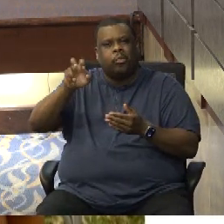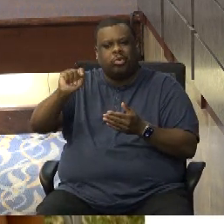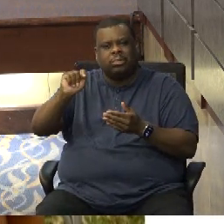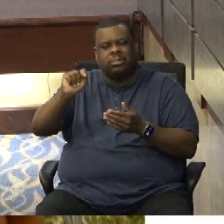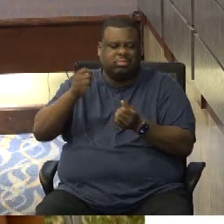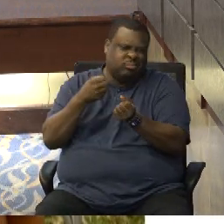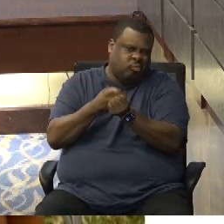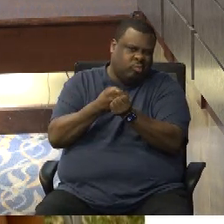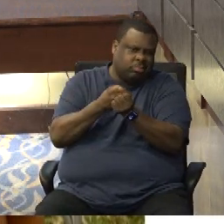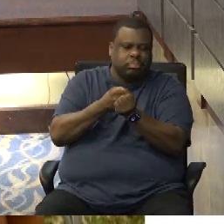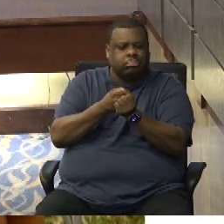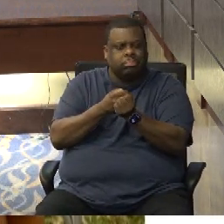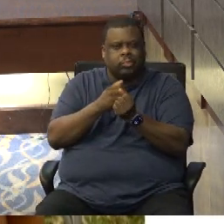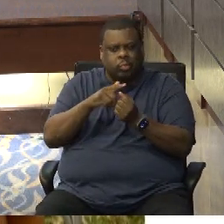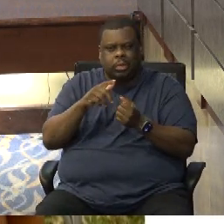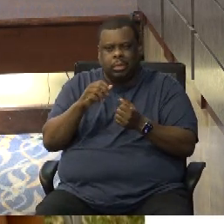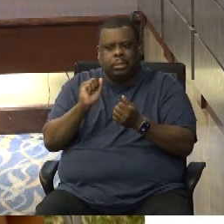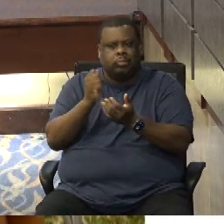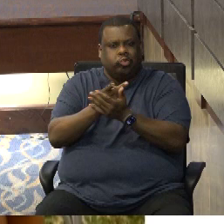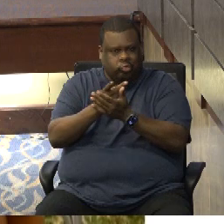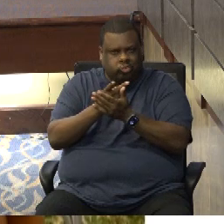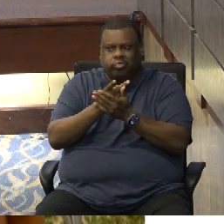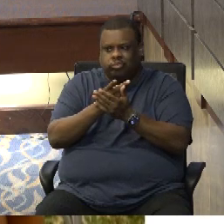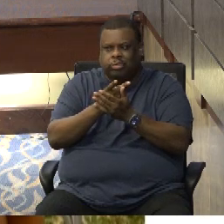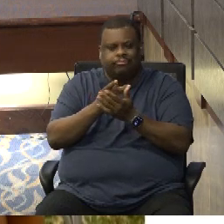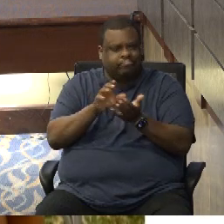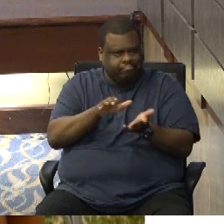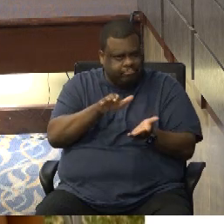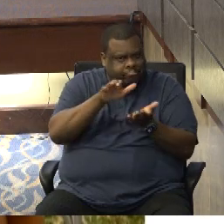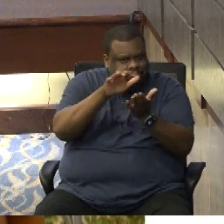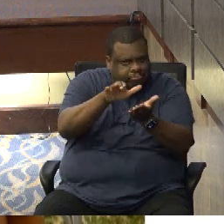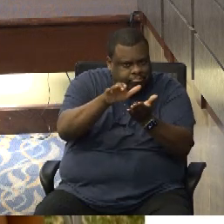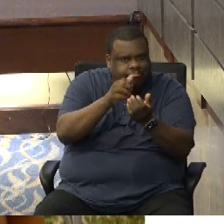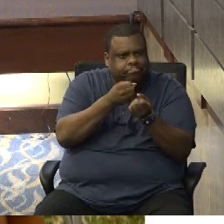of the grantees that we received from Creative Waco.